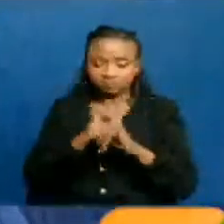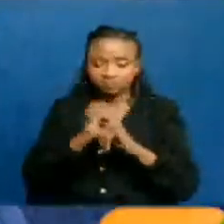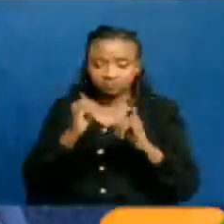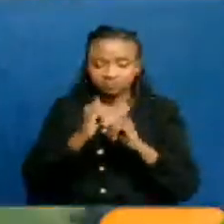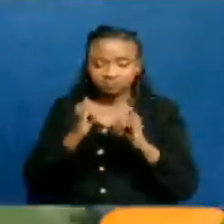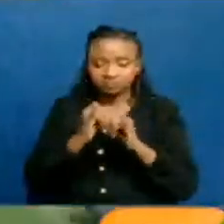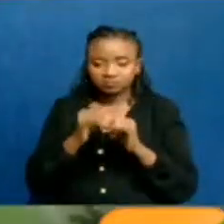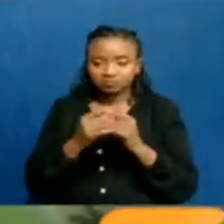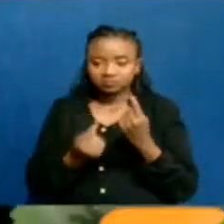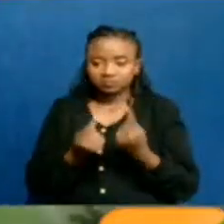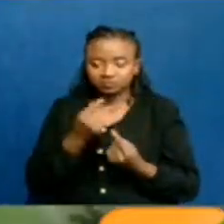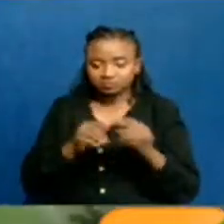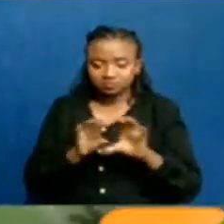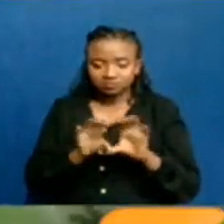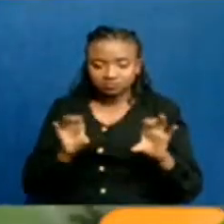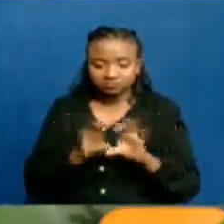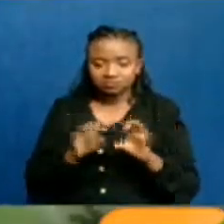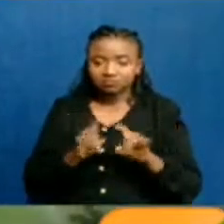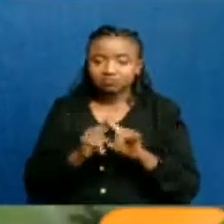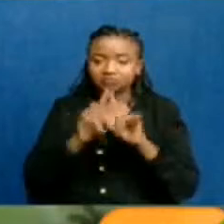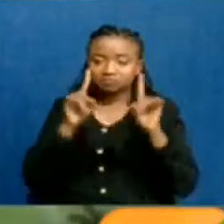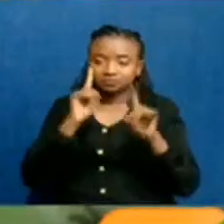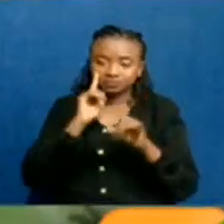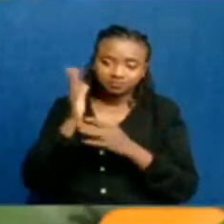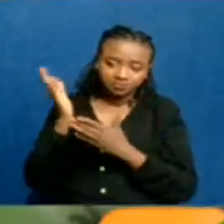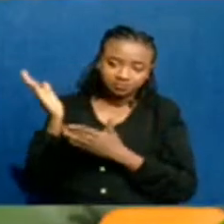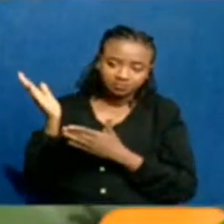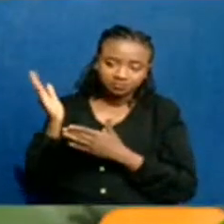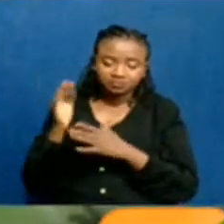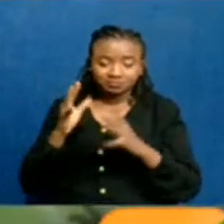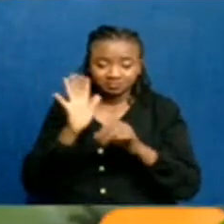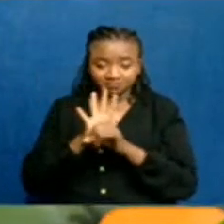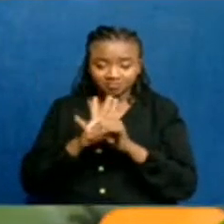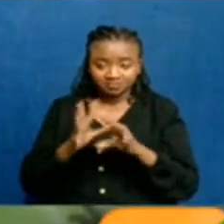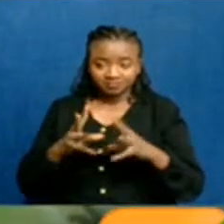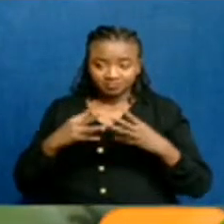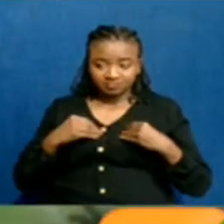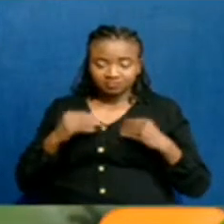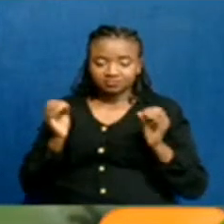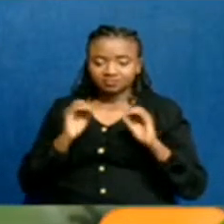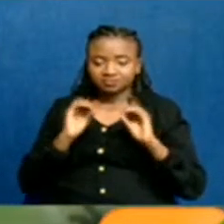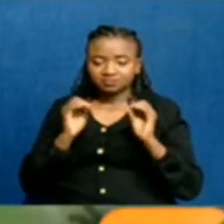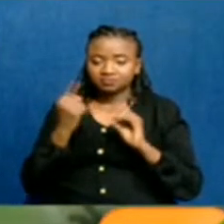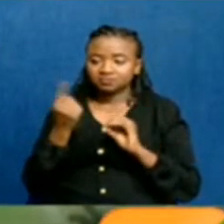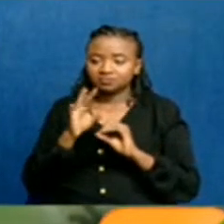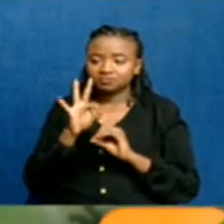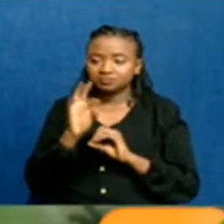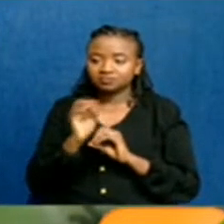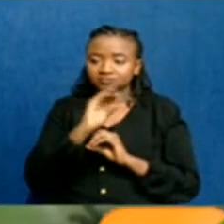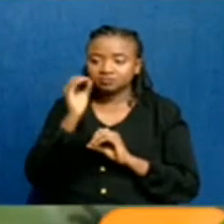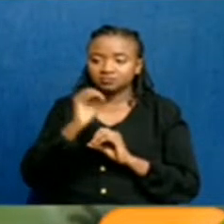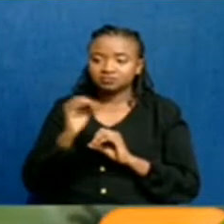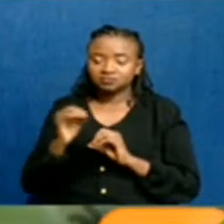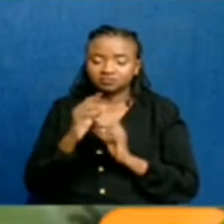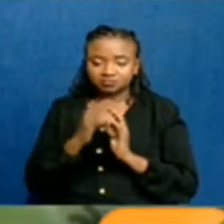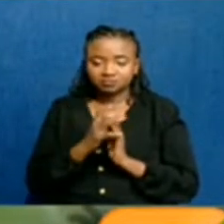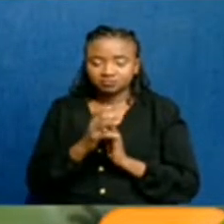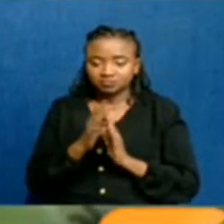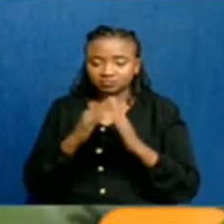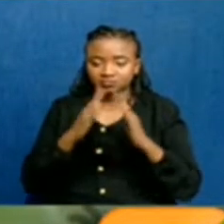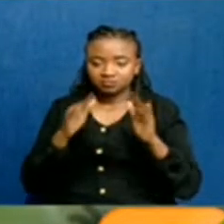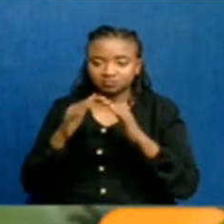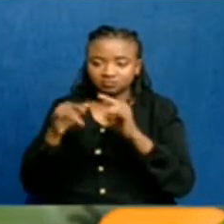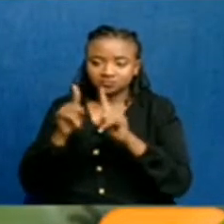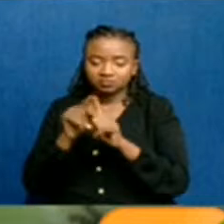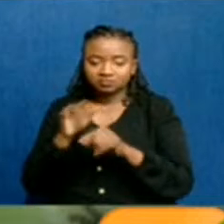fuels. Yet, uptake remains uneven, with only 30% of rural households and